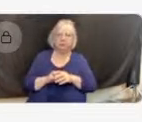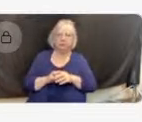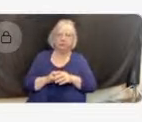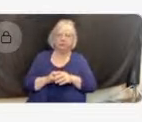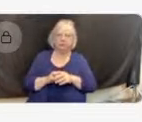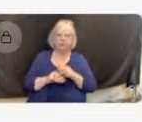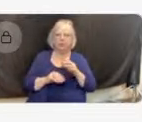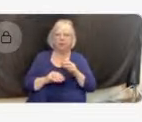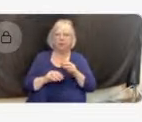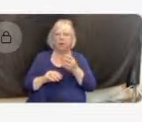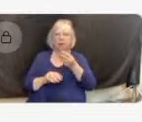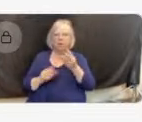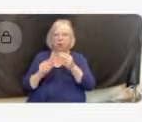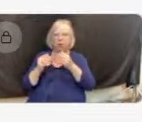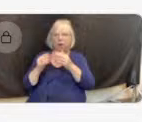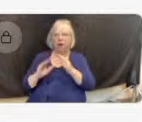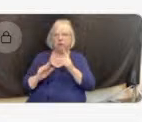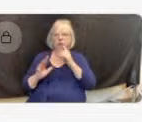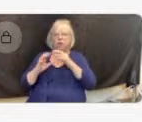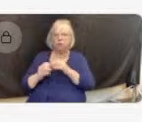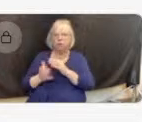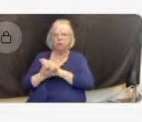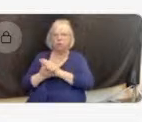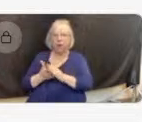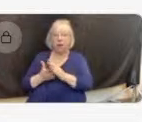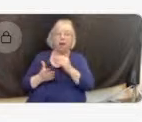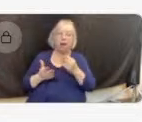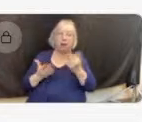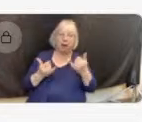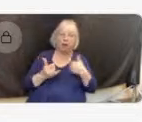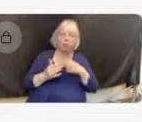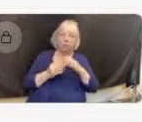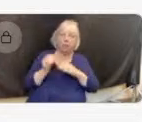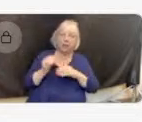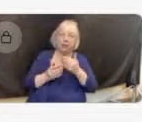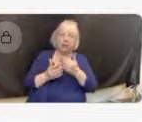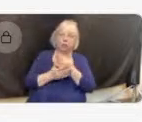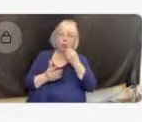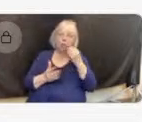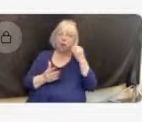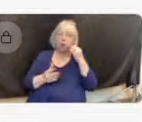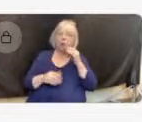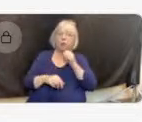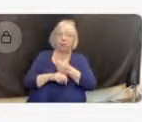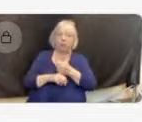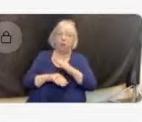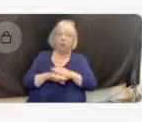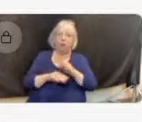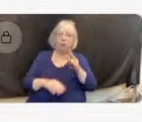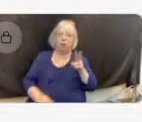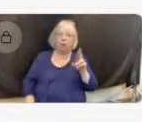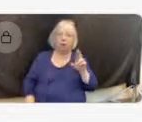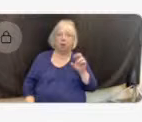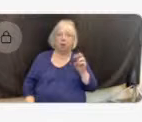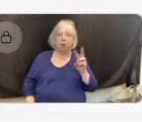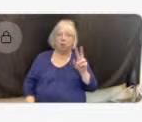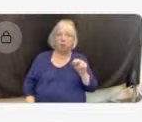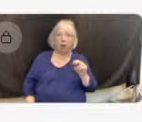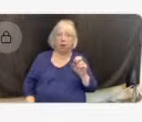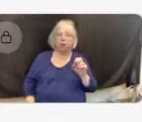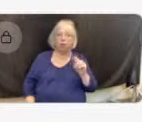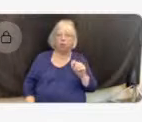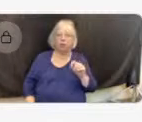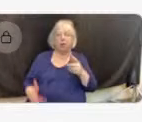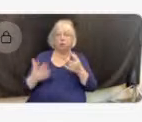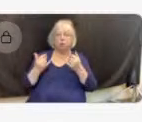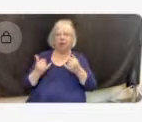We've torn down a few houses and we are building new homes right there on Brown Street. And we're in the process of